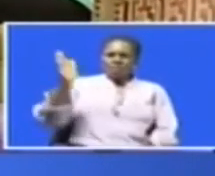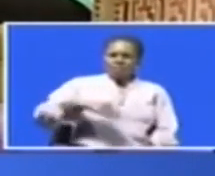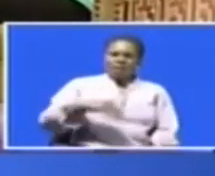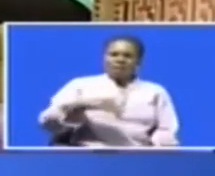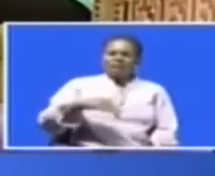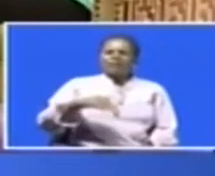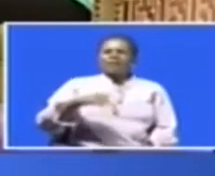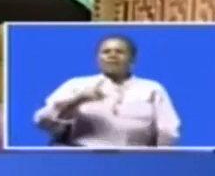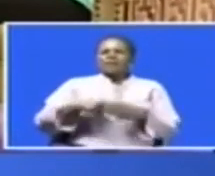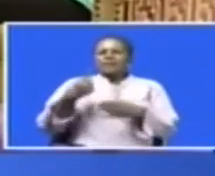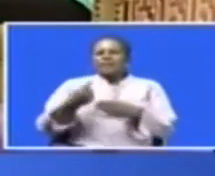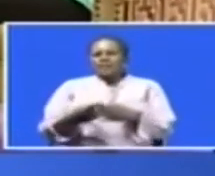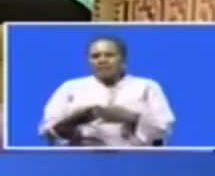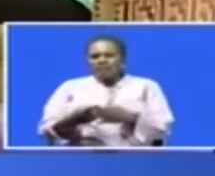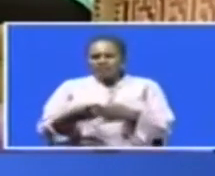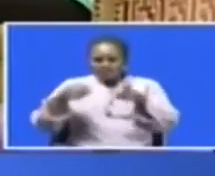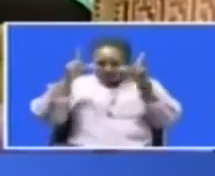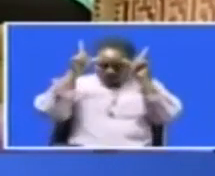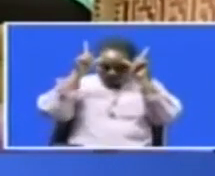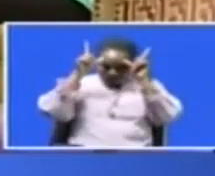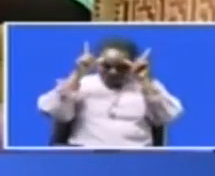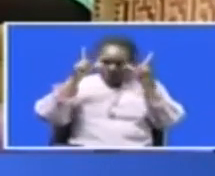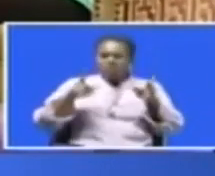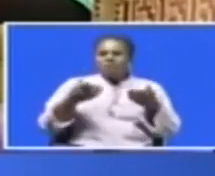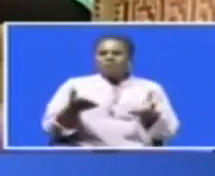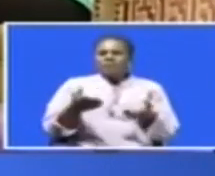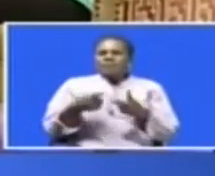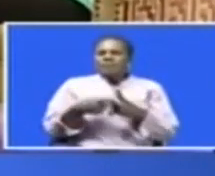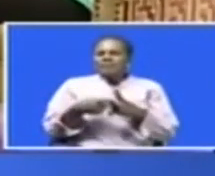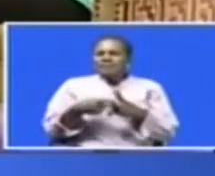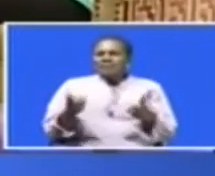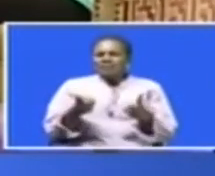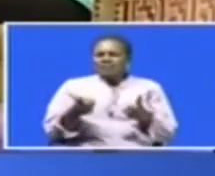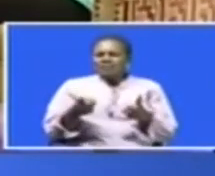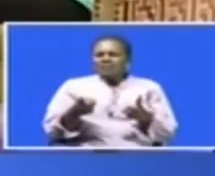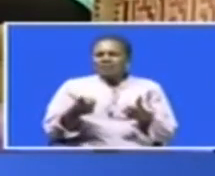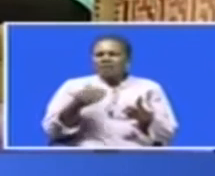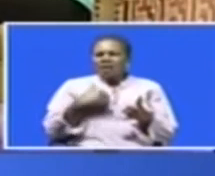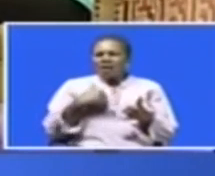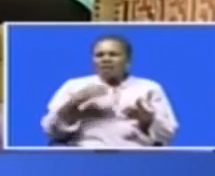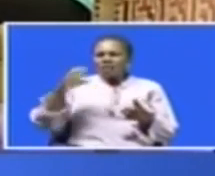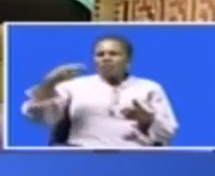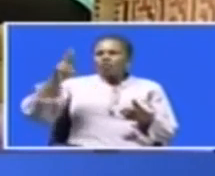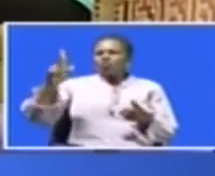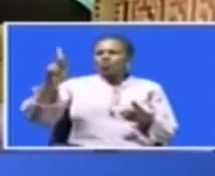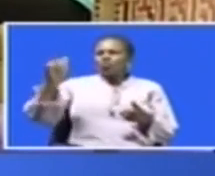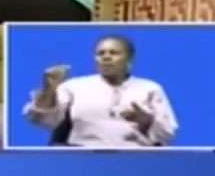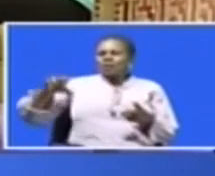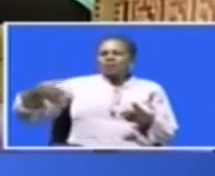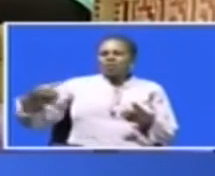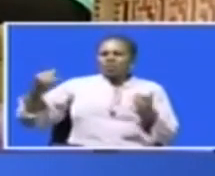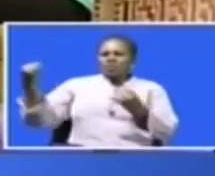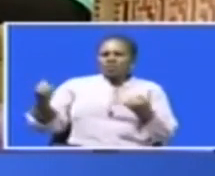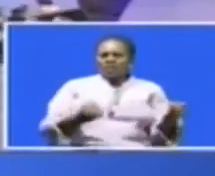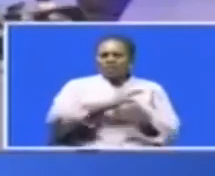so then I'll be putting the cows on the farm. And then starting in February, I'll be having Chuka's Got Talent. So I'm going to be inviting all